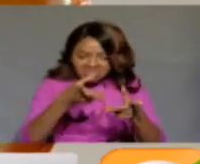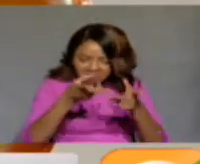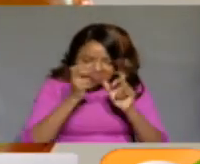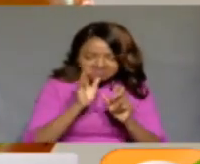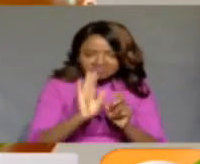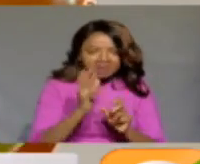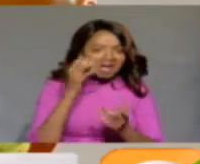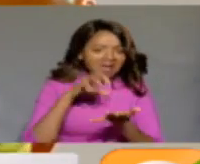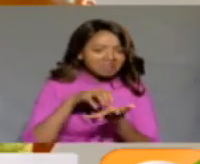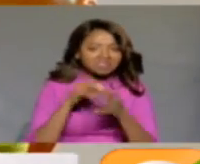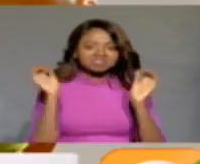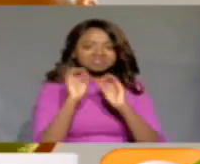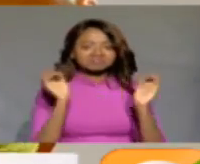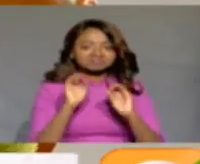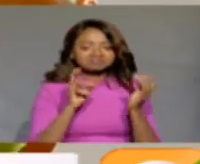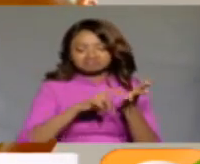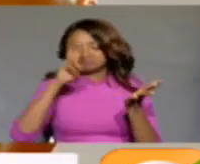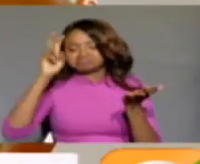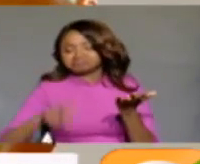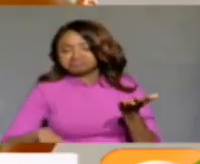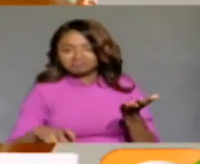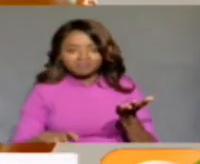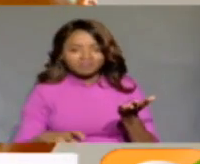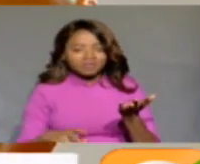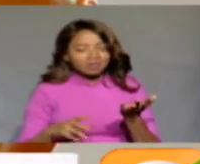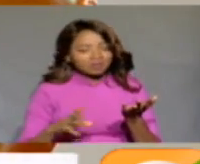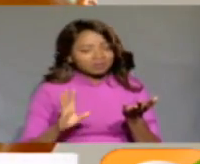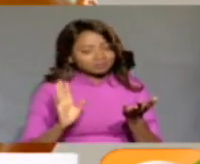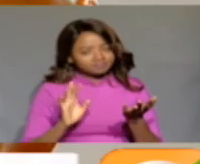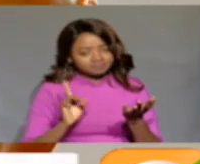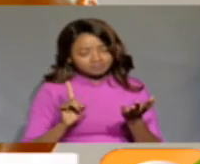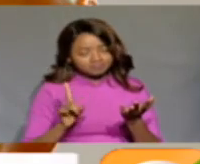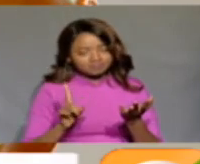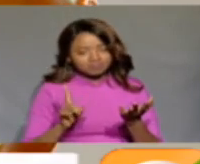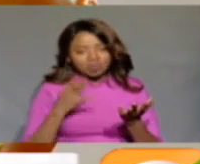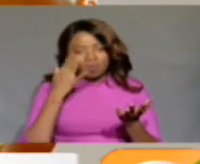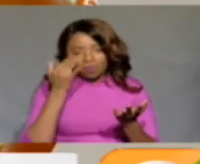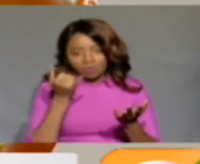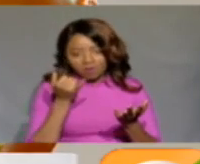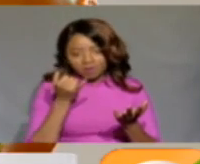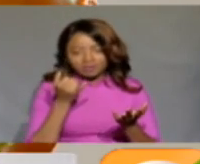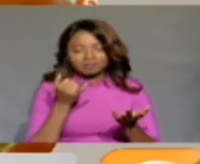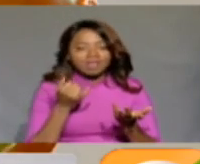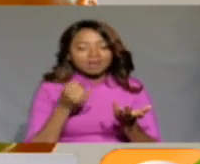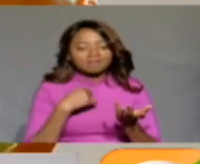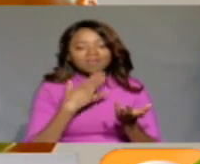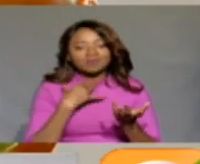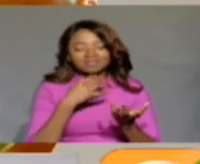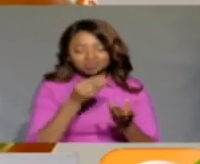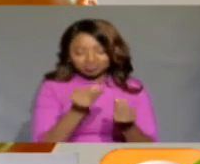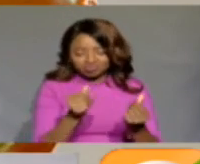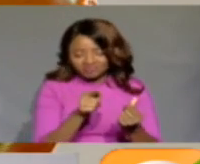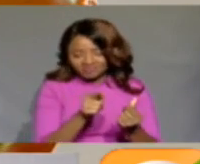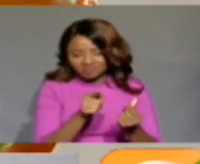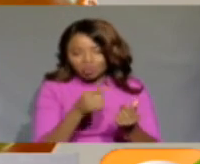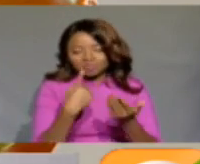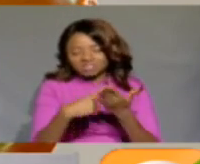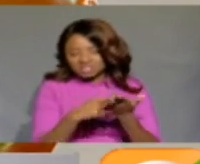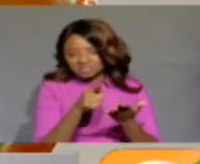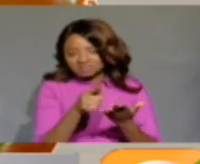wouldn't want to get into that because each case has its own factors. Yeah. What is important for me is that the investigating